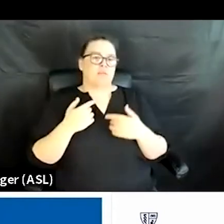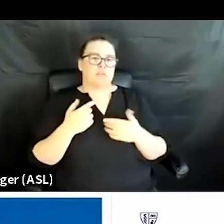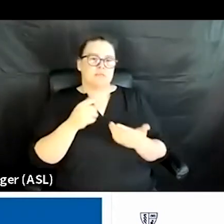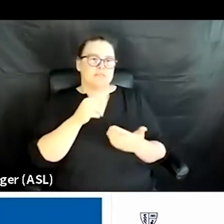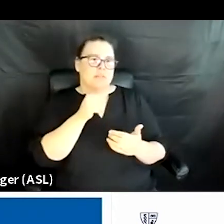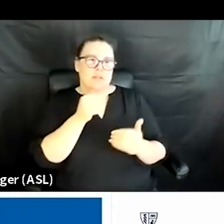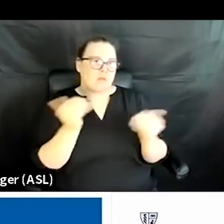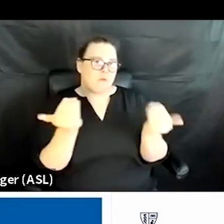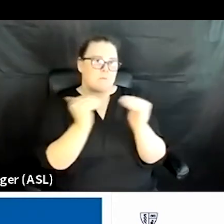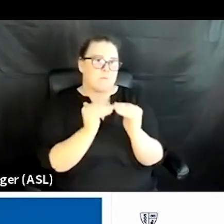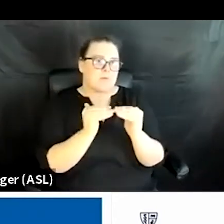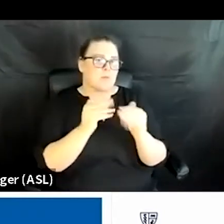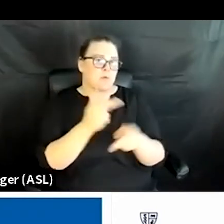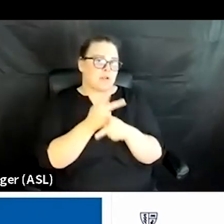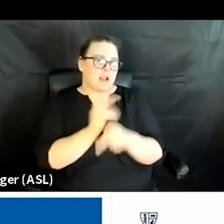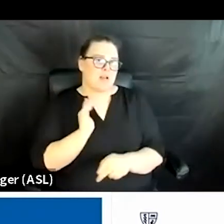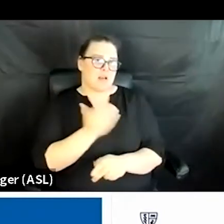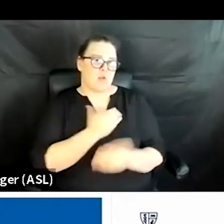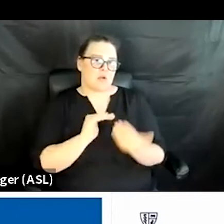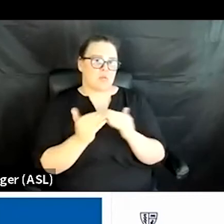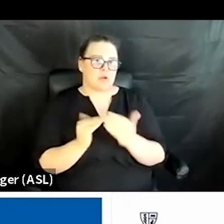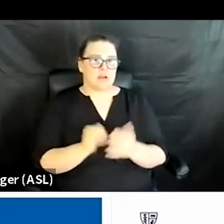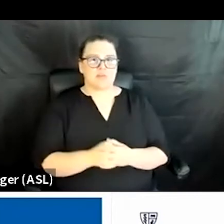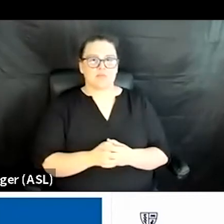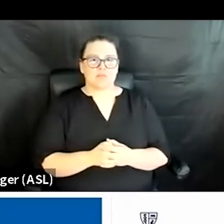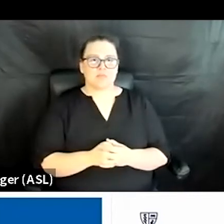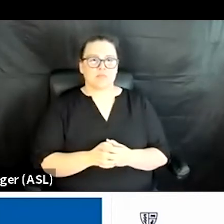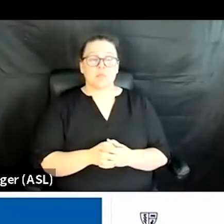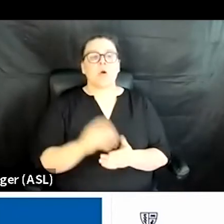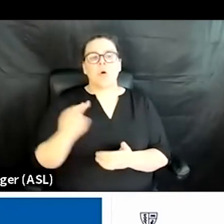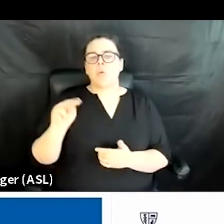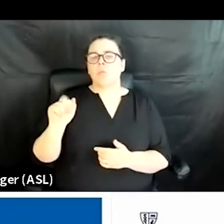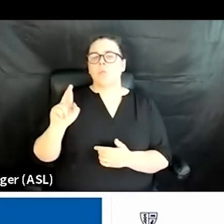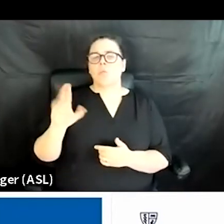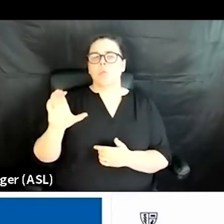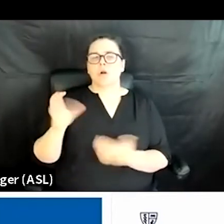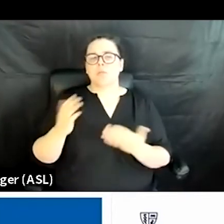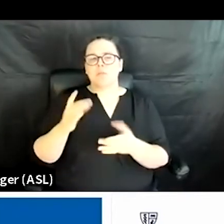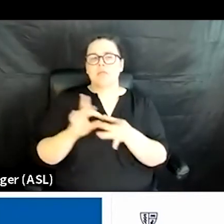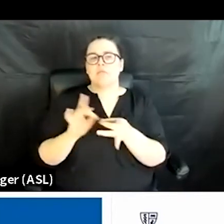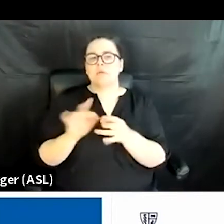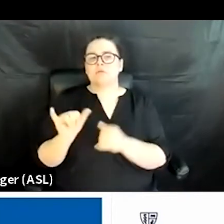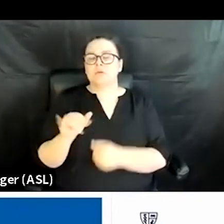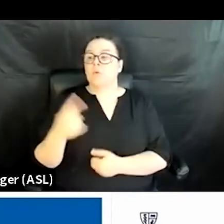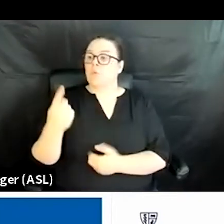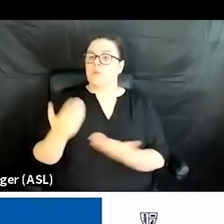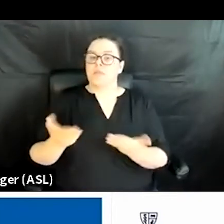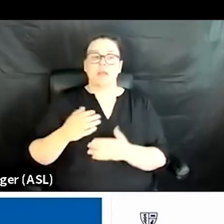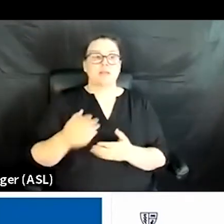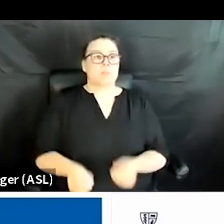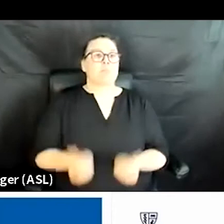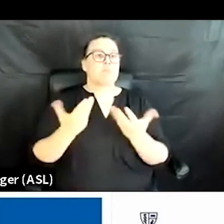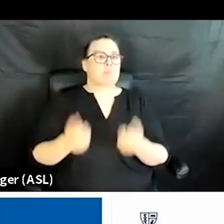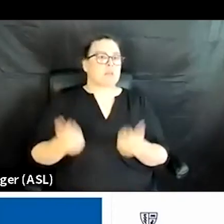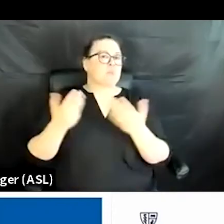definitely. But I think, and Mark may want to speak to this too, one of the things that I think a number of initiatives are trying to